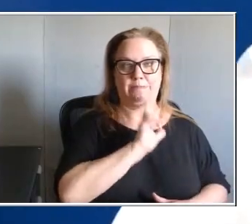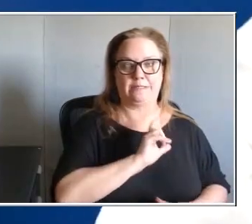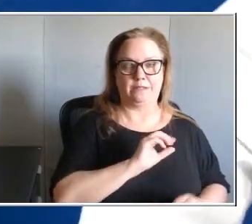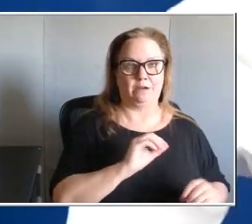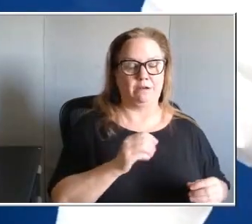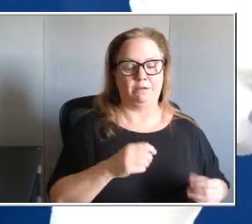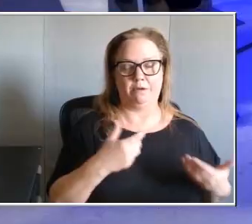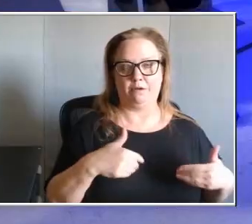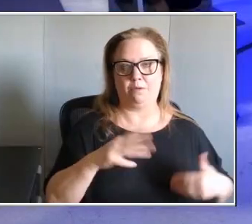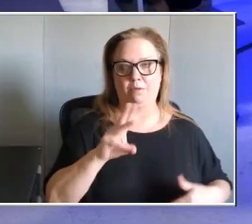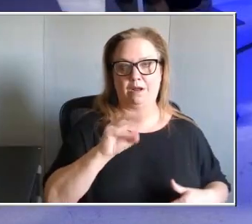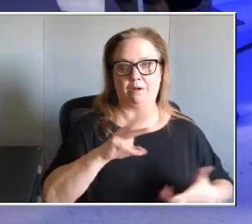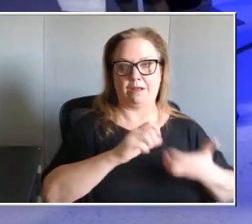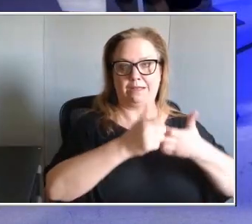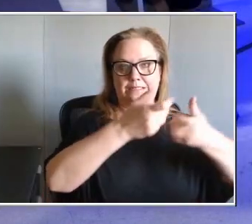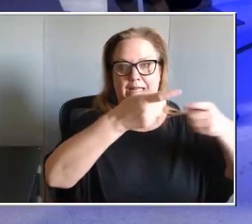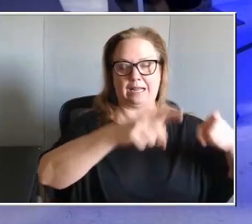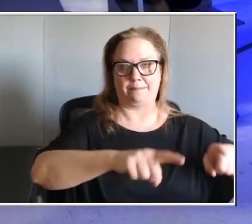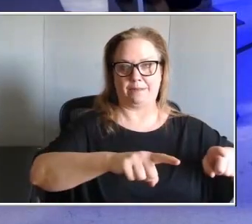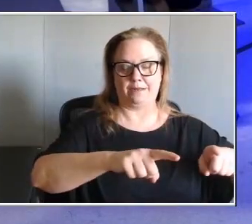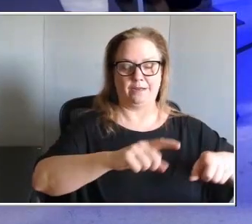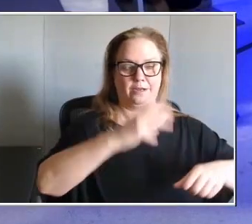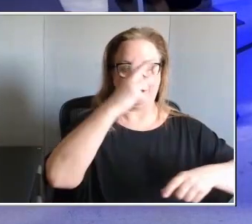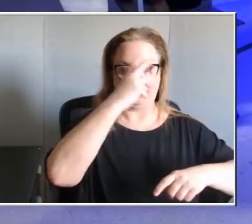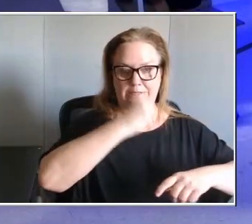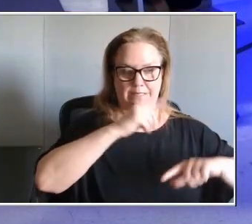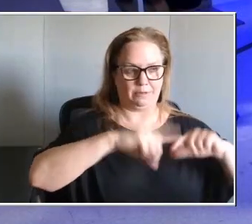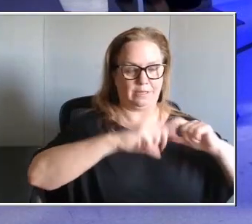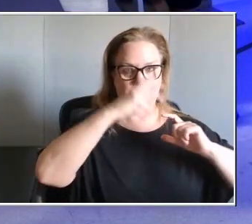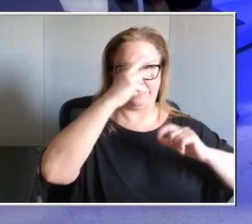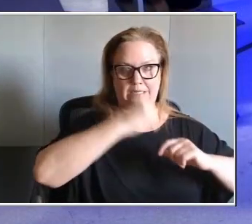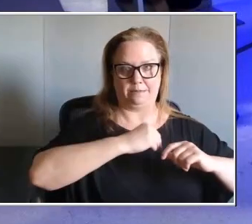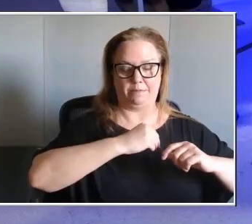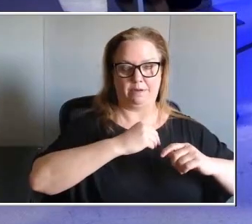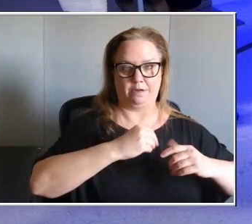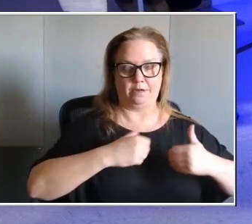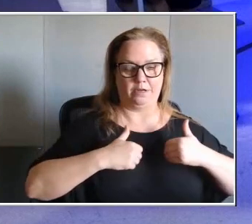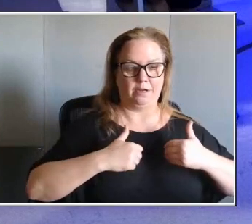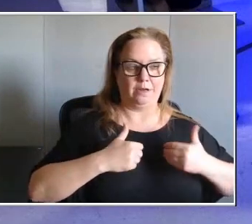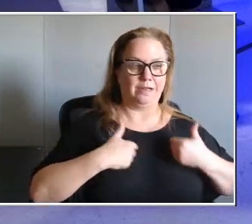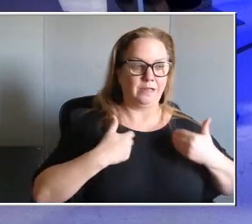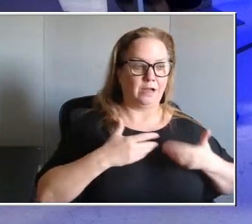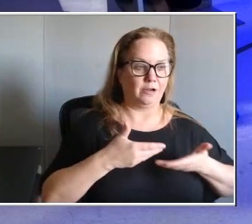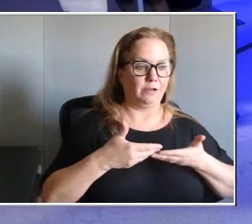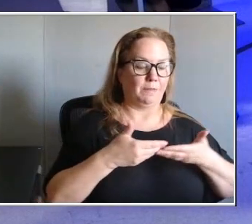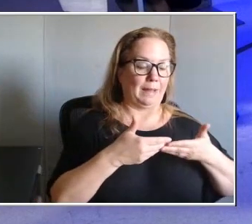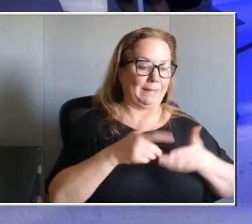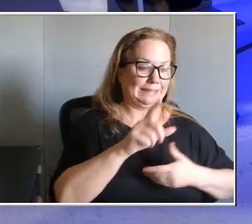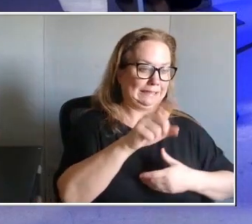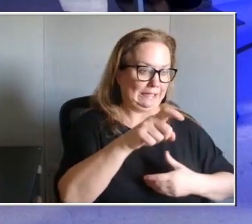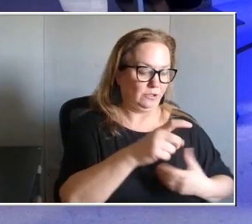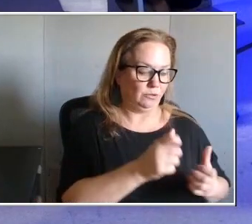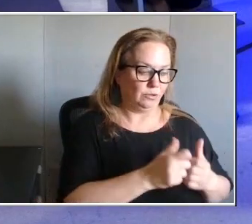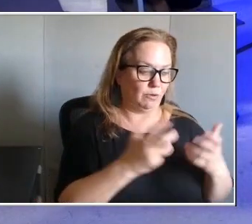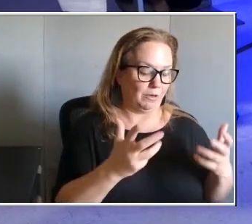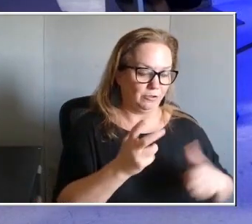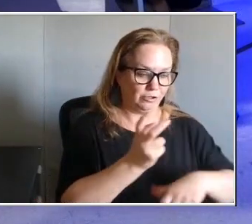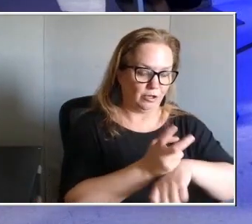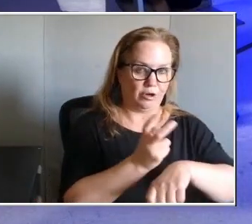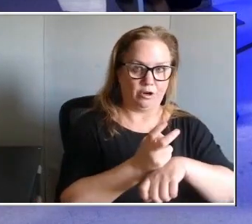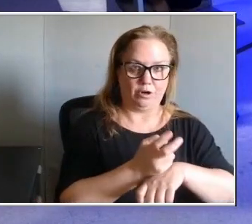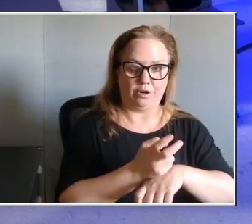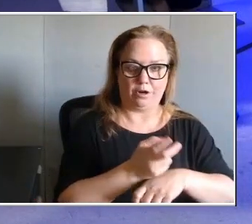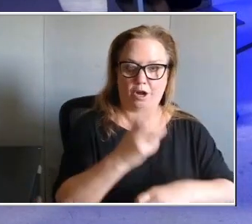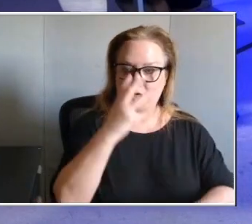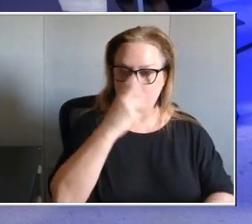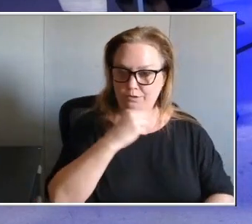don't. How does that happen? Because you're sleep deprived. Both these young children need you so much, and it's just hard. Hannah, are you getting any sleep